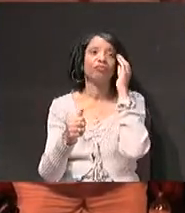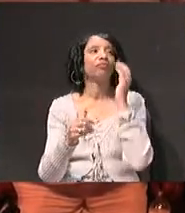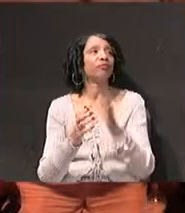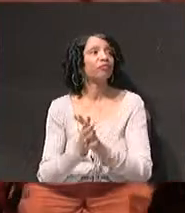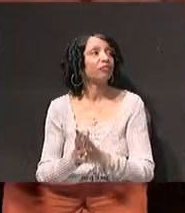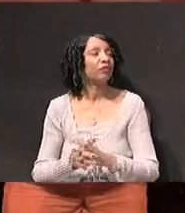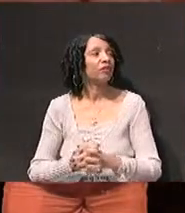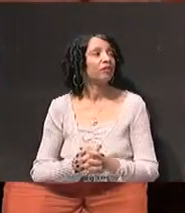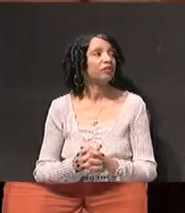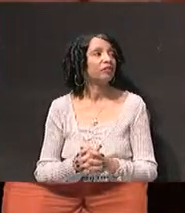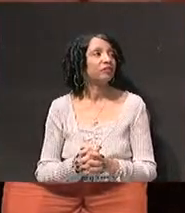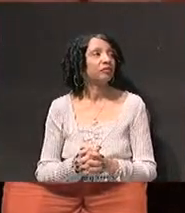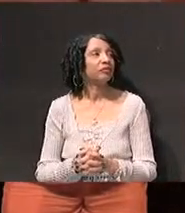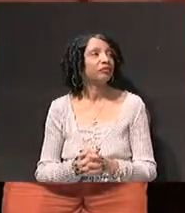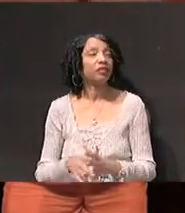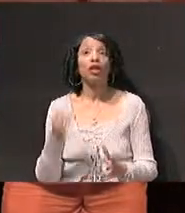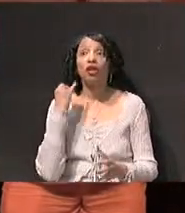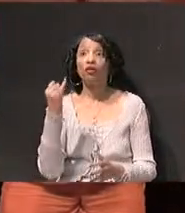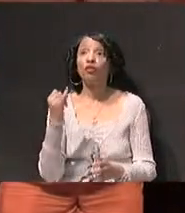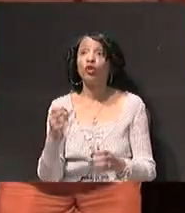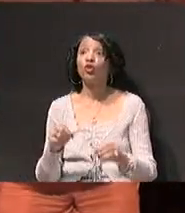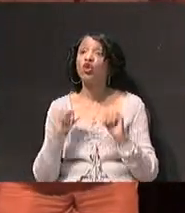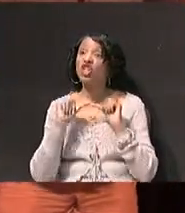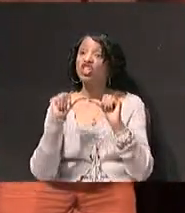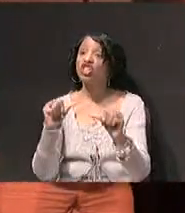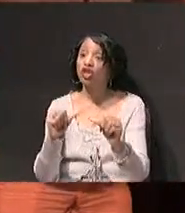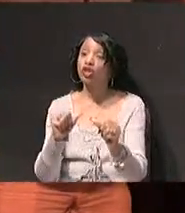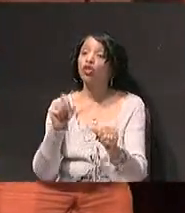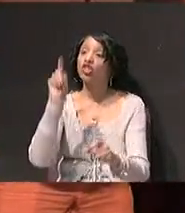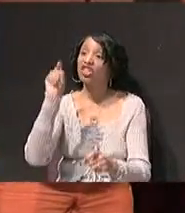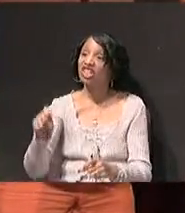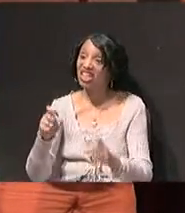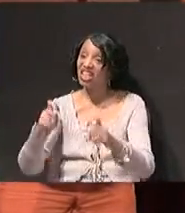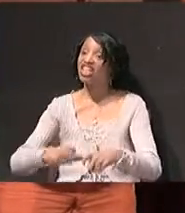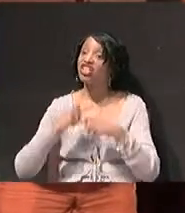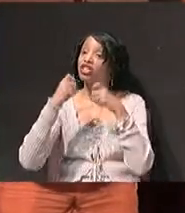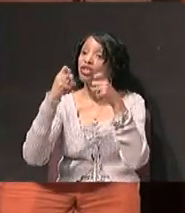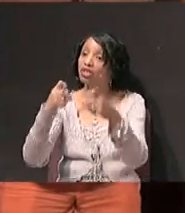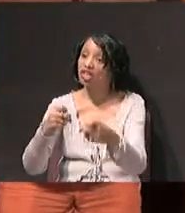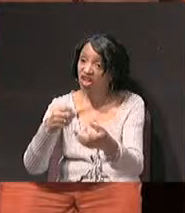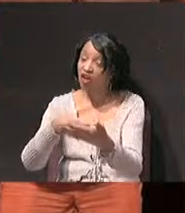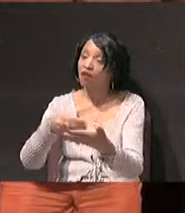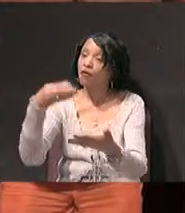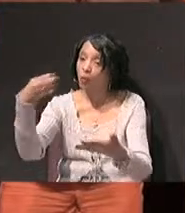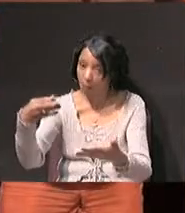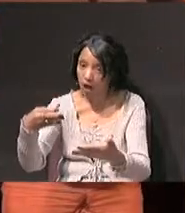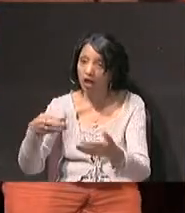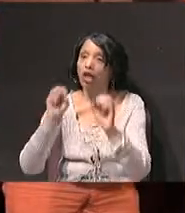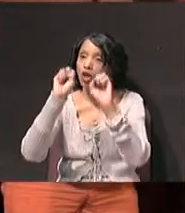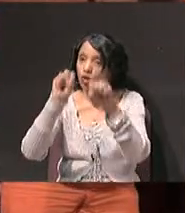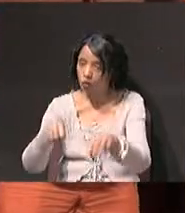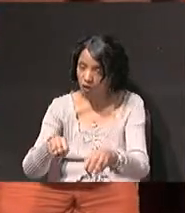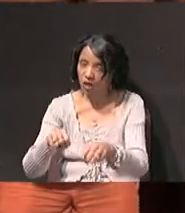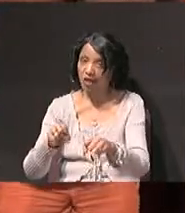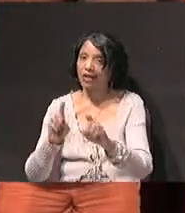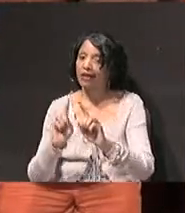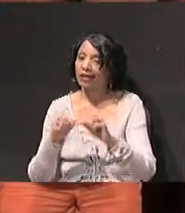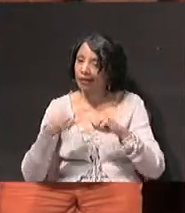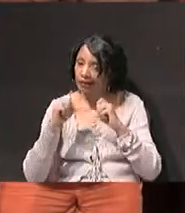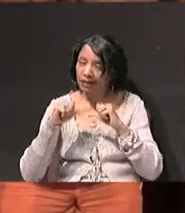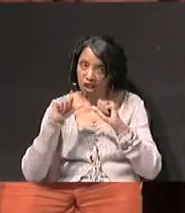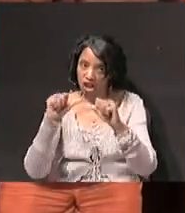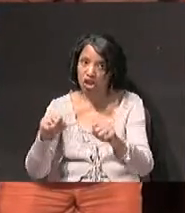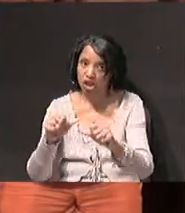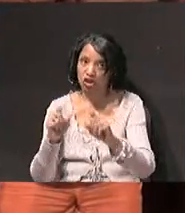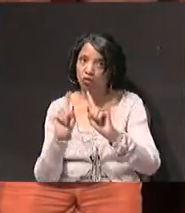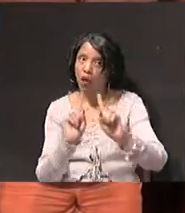the tithes and offering, you can continue to give across all our platforms and outside the door and offertory receptacles. And Maddie's kitchen is closed